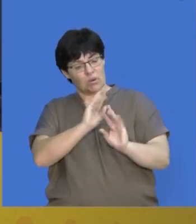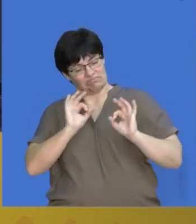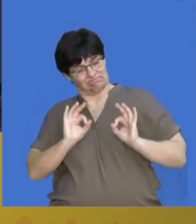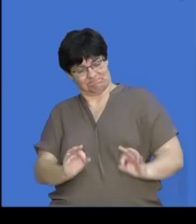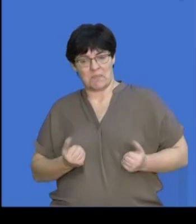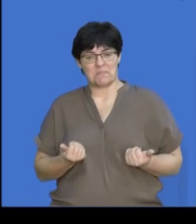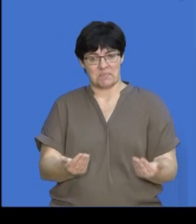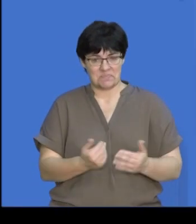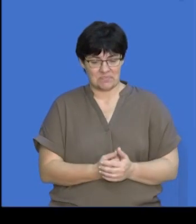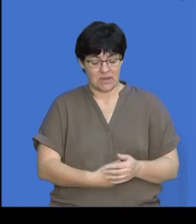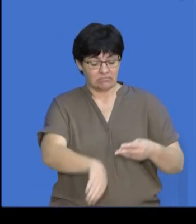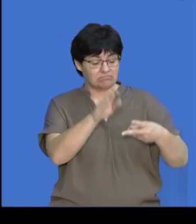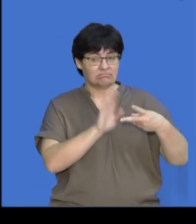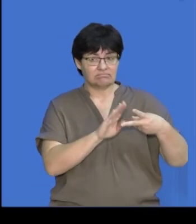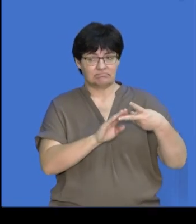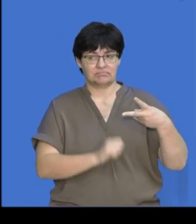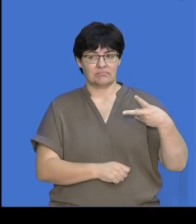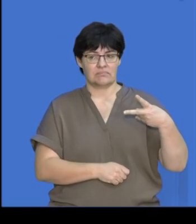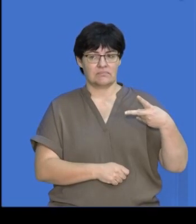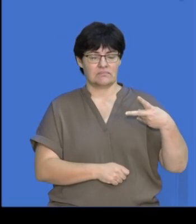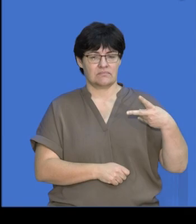desired? Look at the next one.